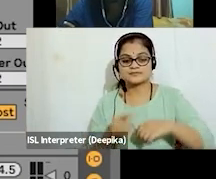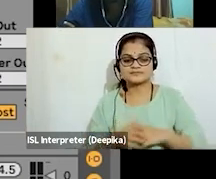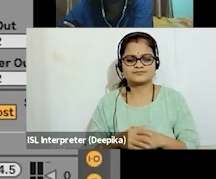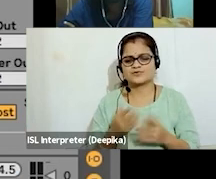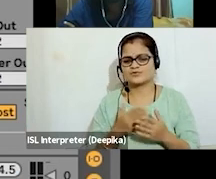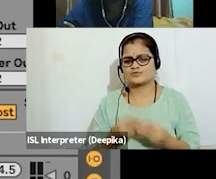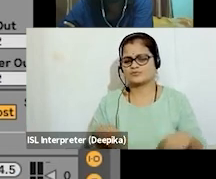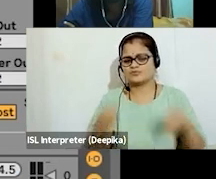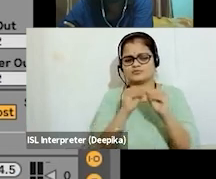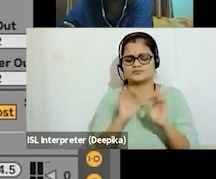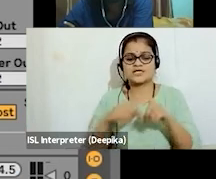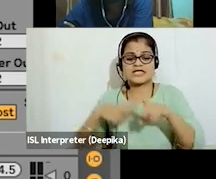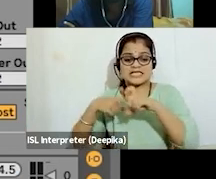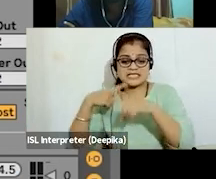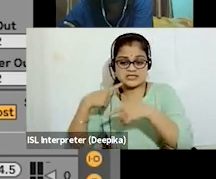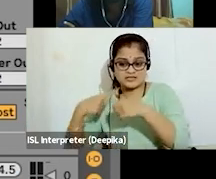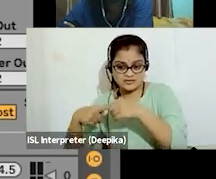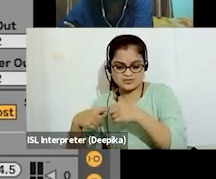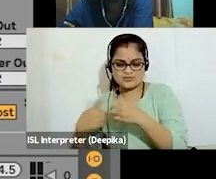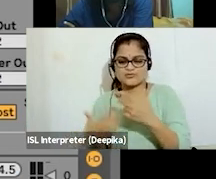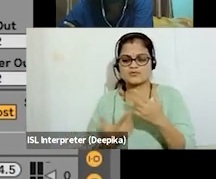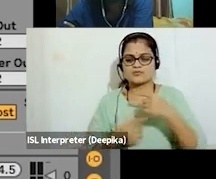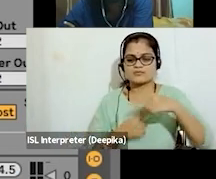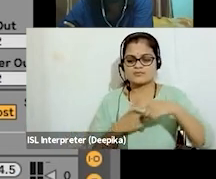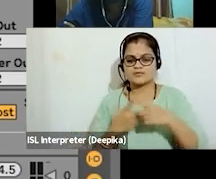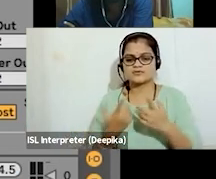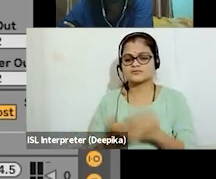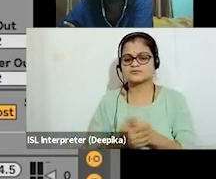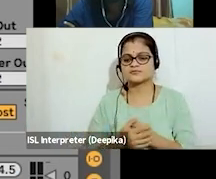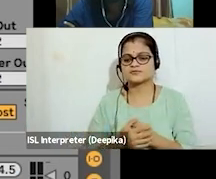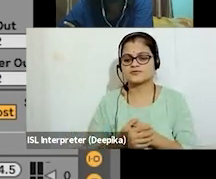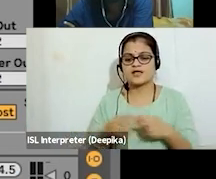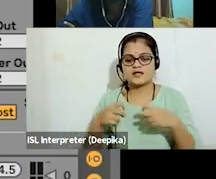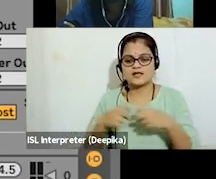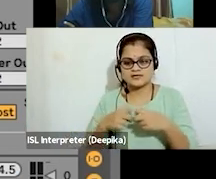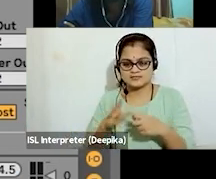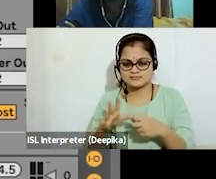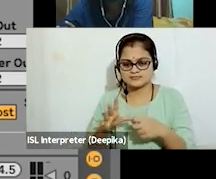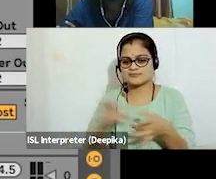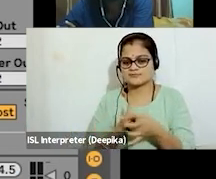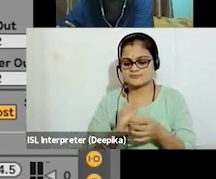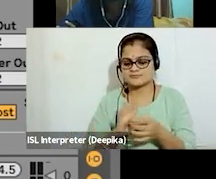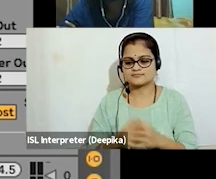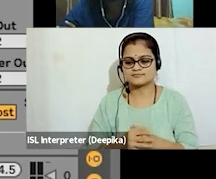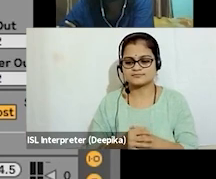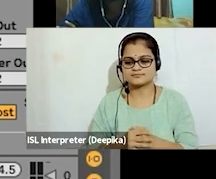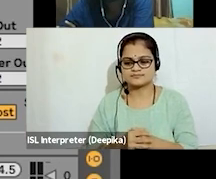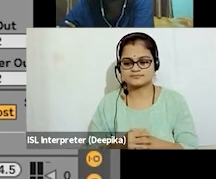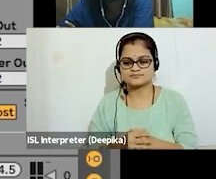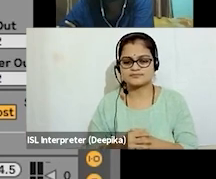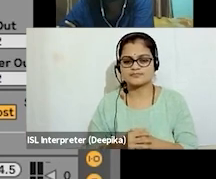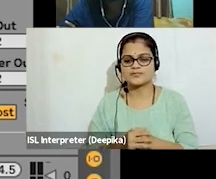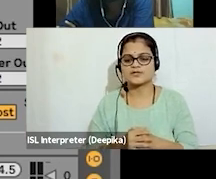much. There's a EQ and LFO controlling just volume a little bit so that you have some more